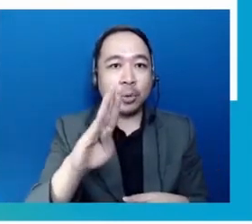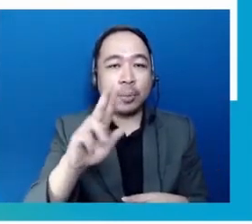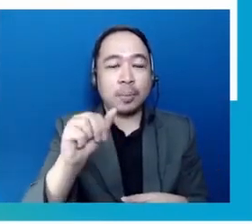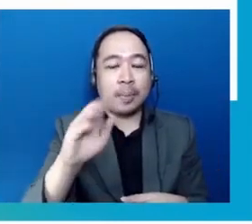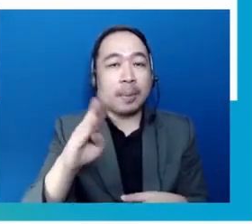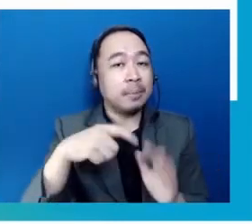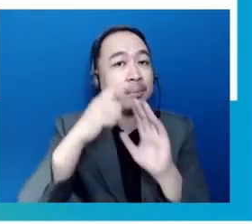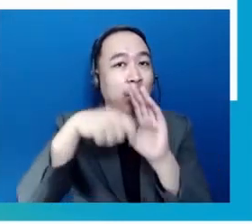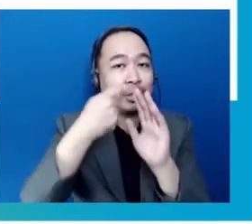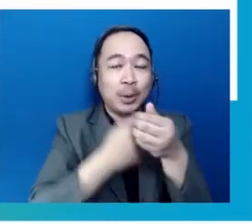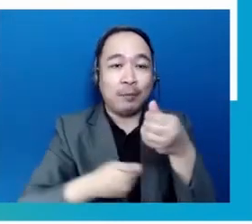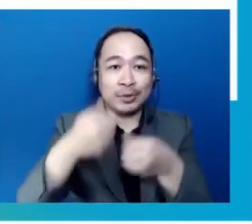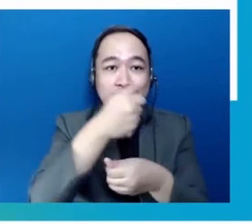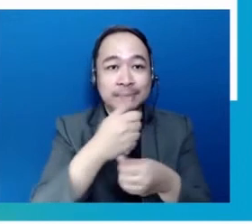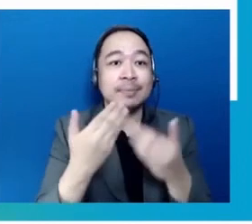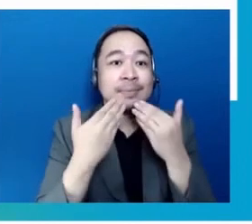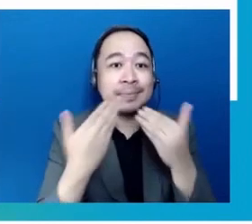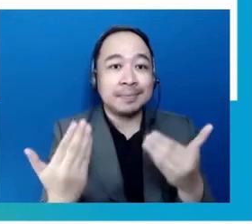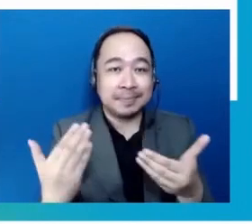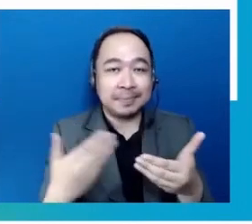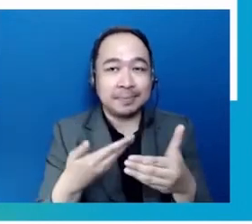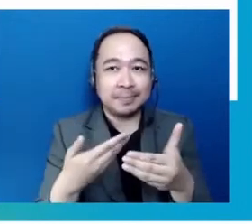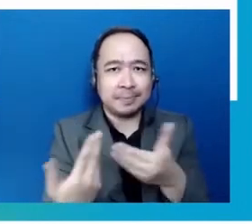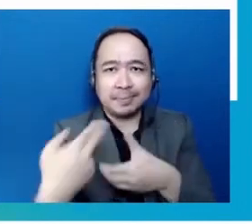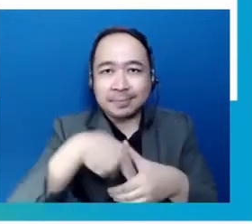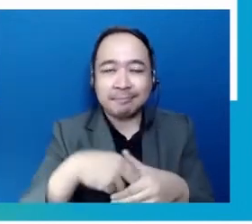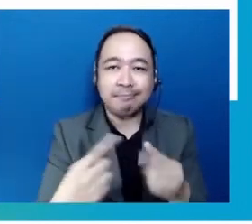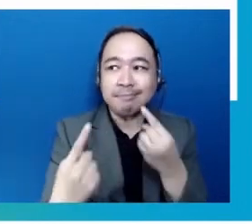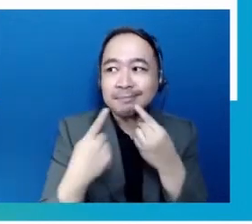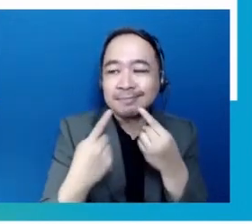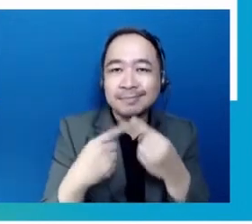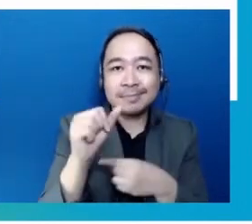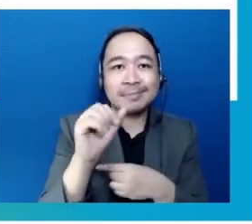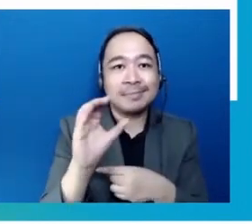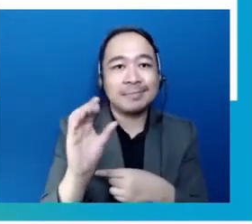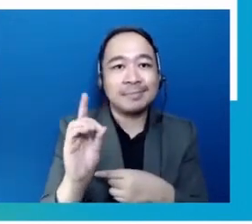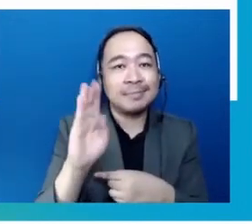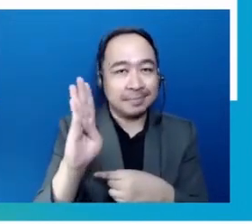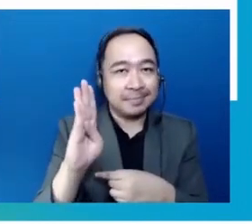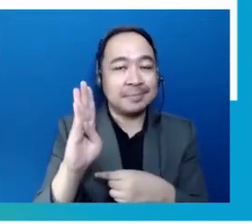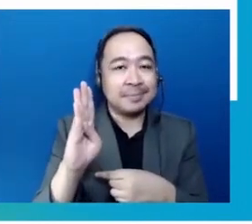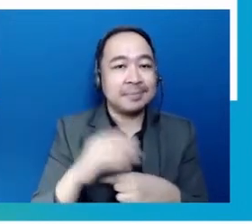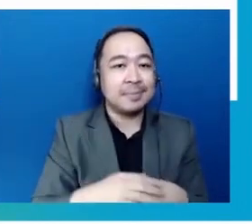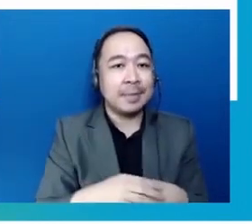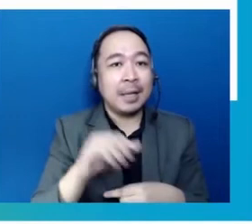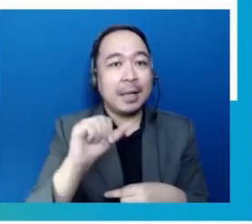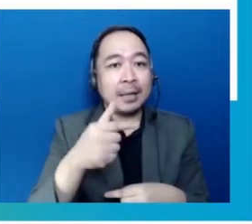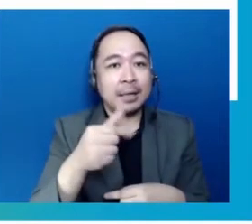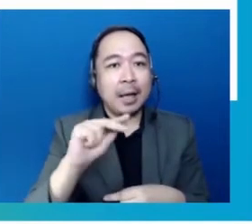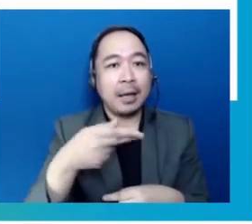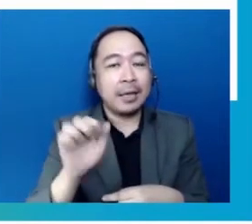Thank you for this opportunity to participate in this dialogue with ADB President Masa. Agahi Foundation is the Association for